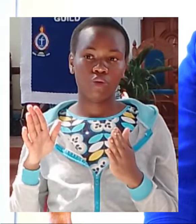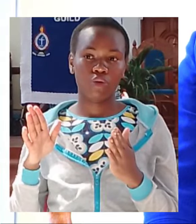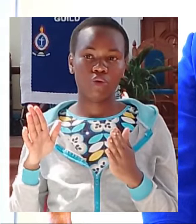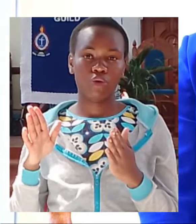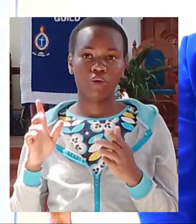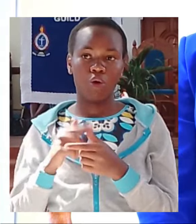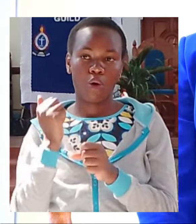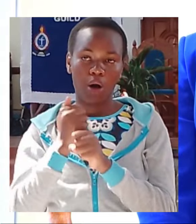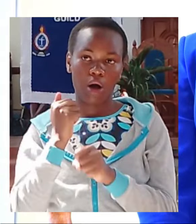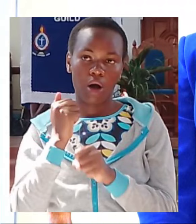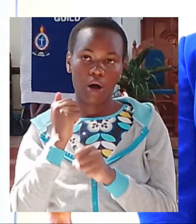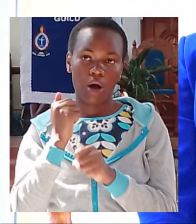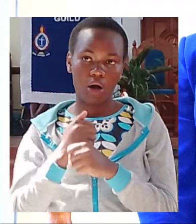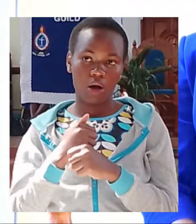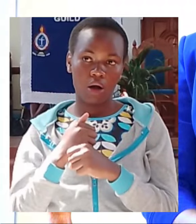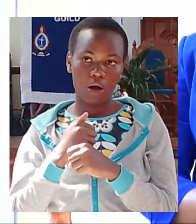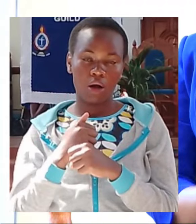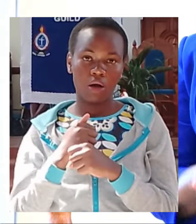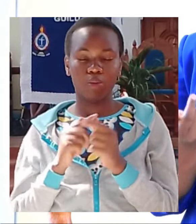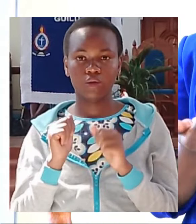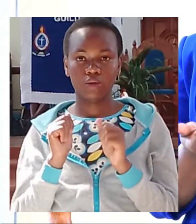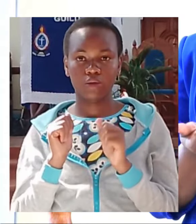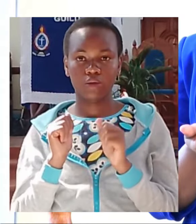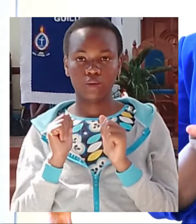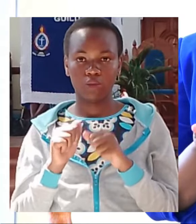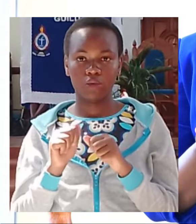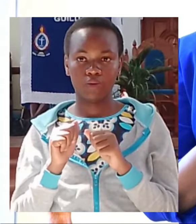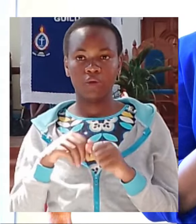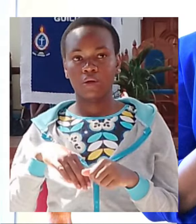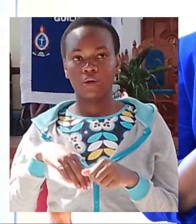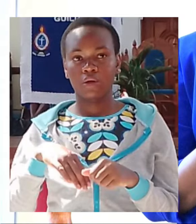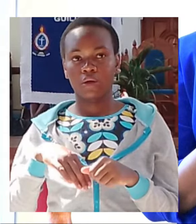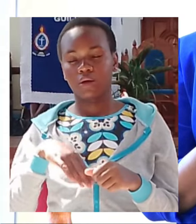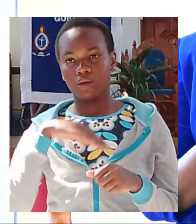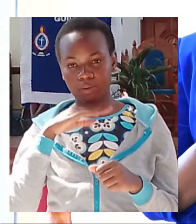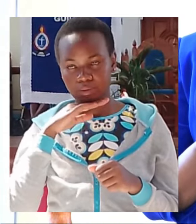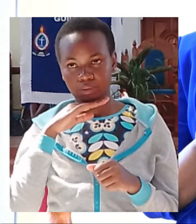Your work, which can die in a flash of a second?